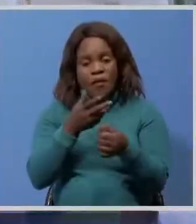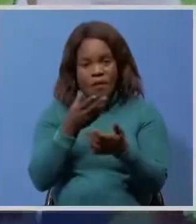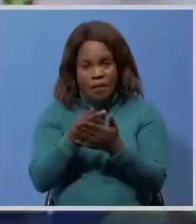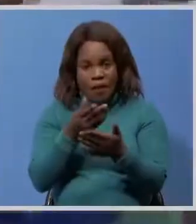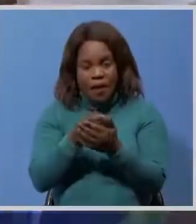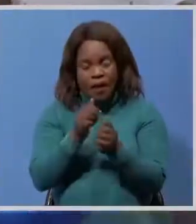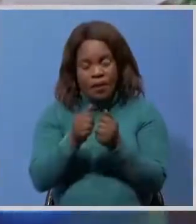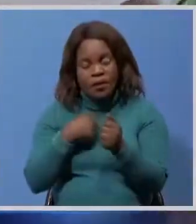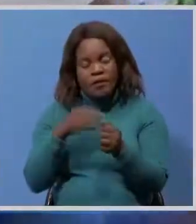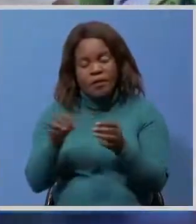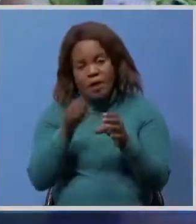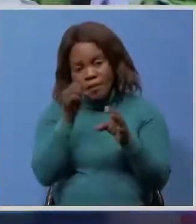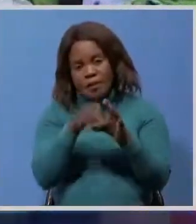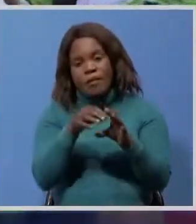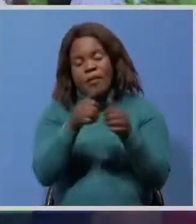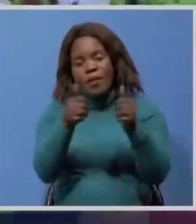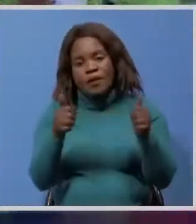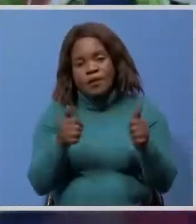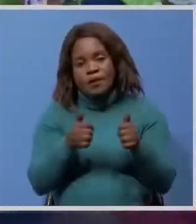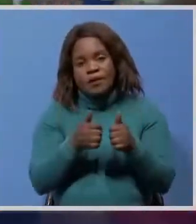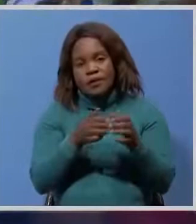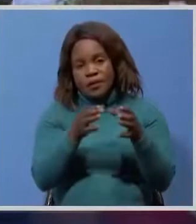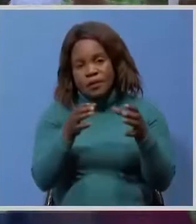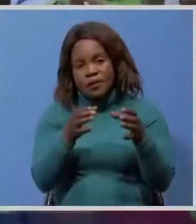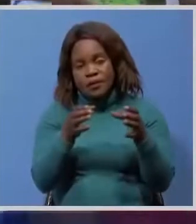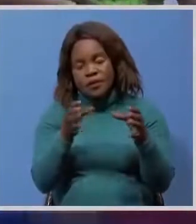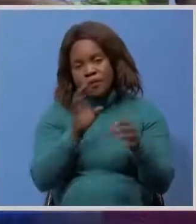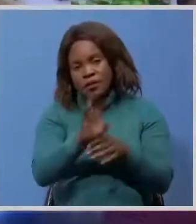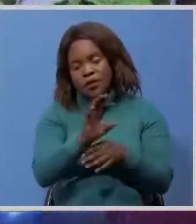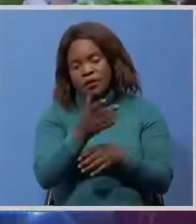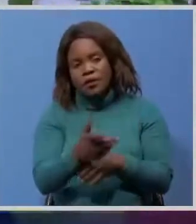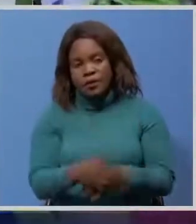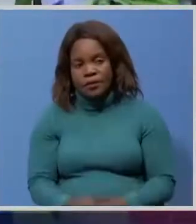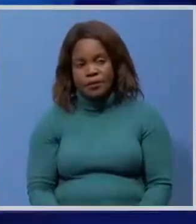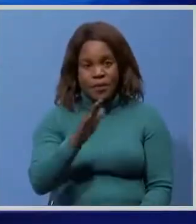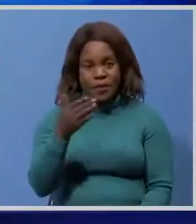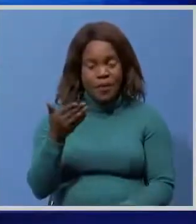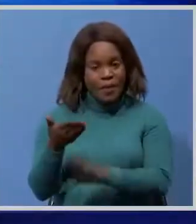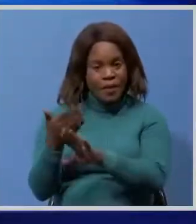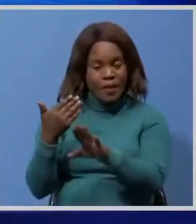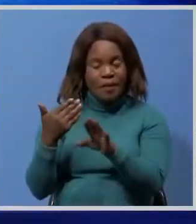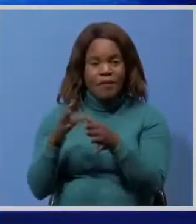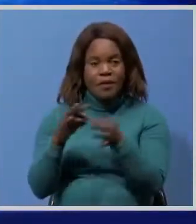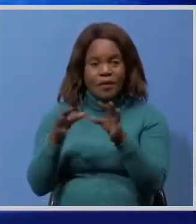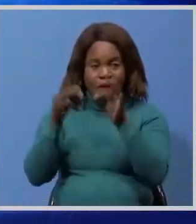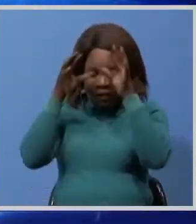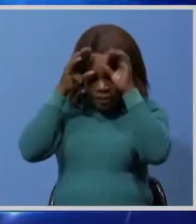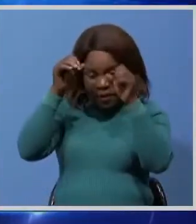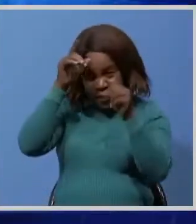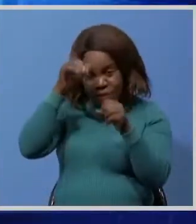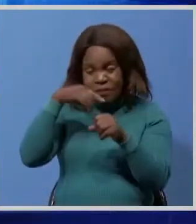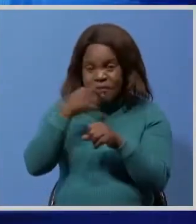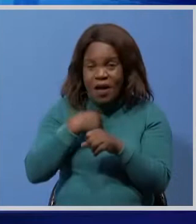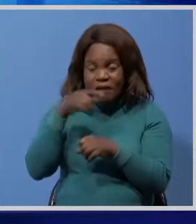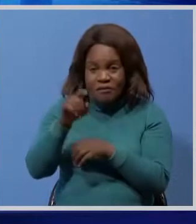in the sector. Hector Simfukwe, ZNBC News, Chiturika Village. President Lungu says